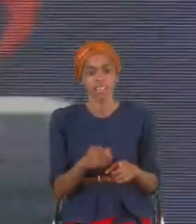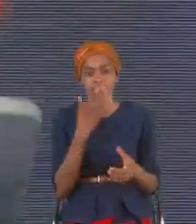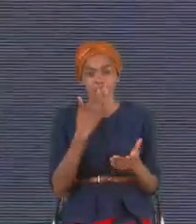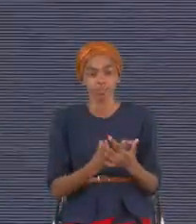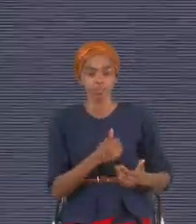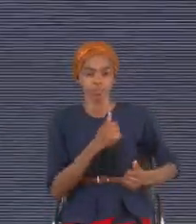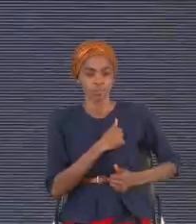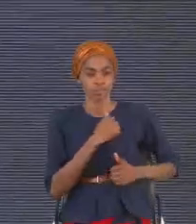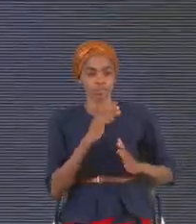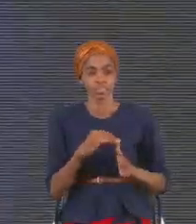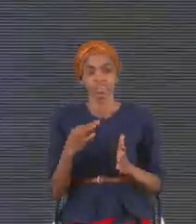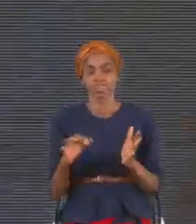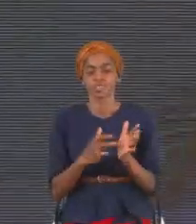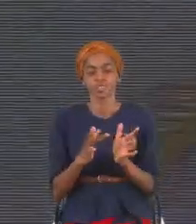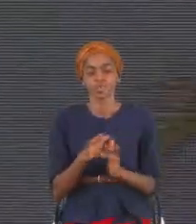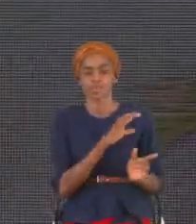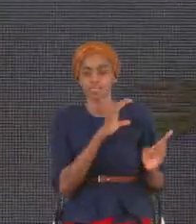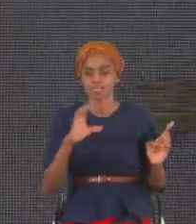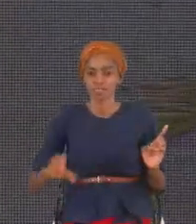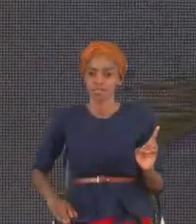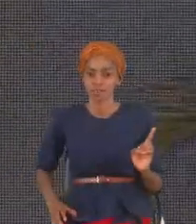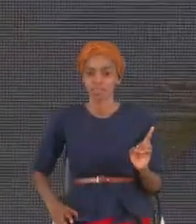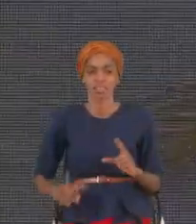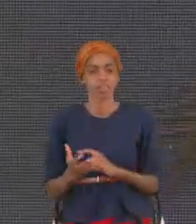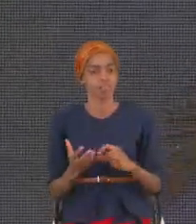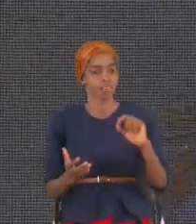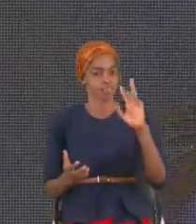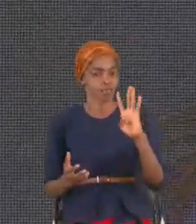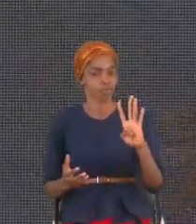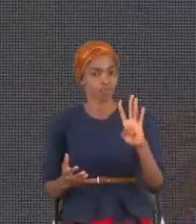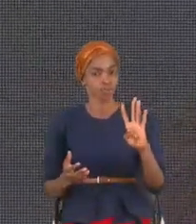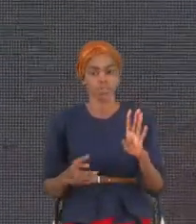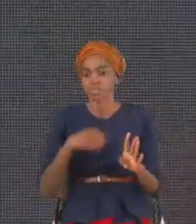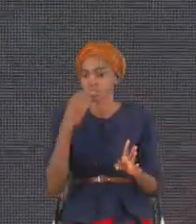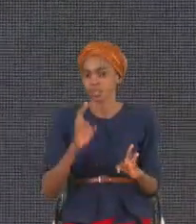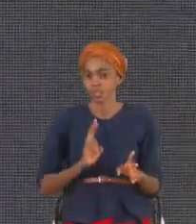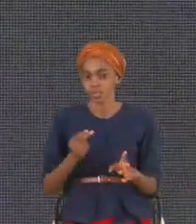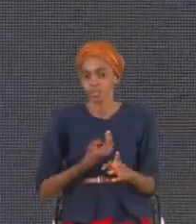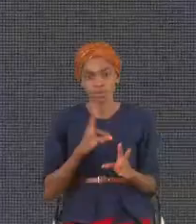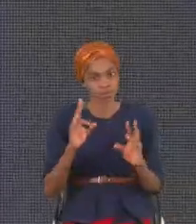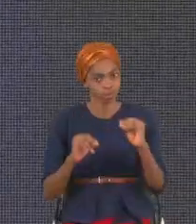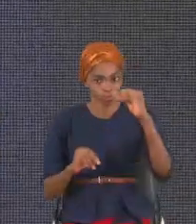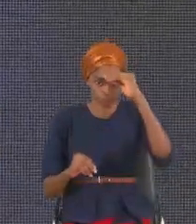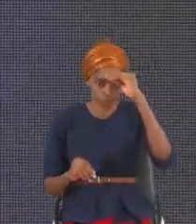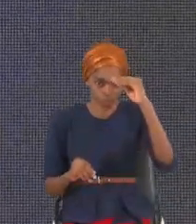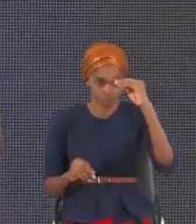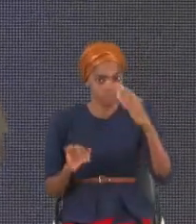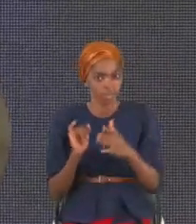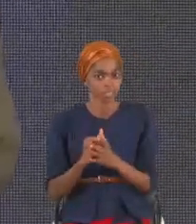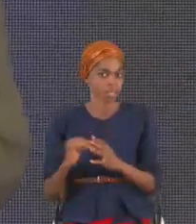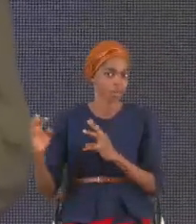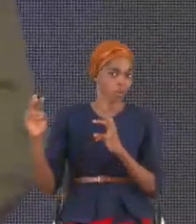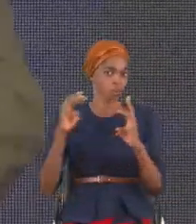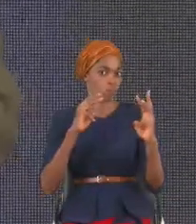soldier of Jesus Christ. Verse 4 tells us, no man that